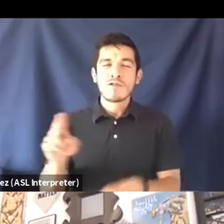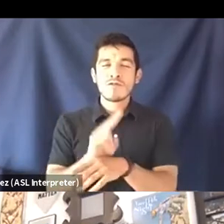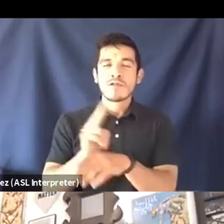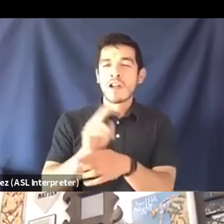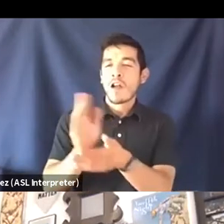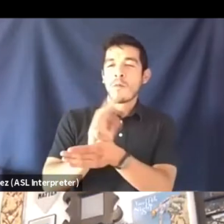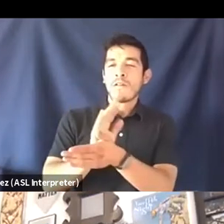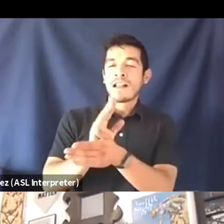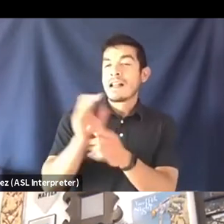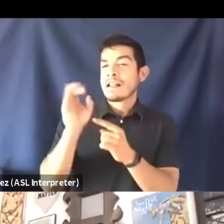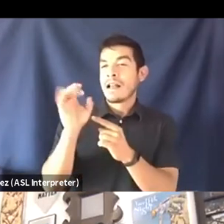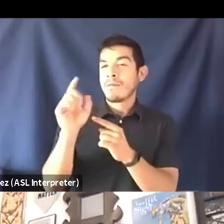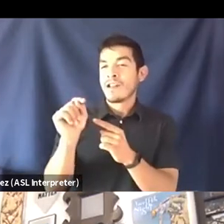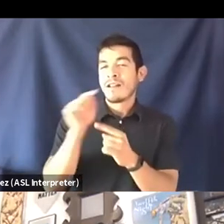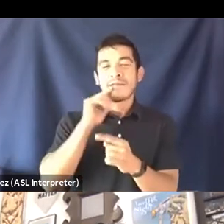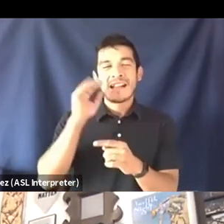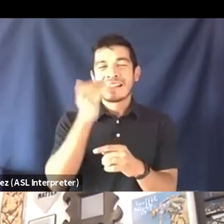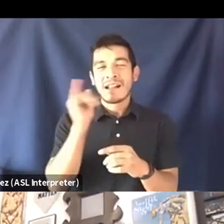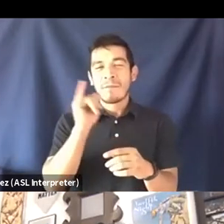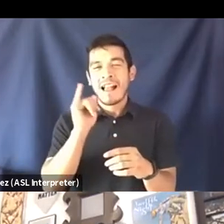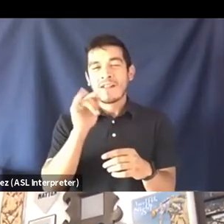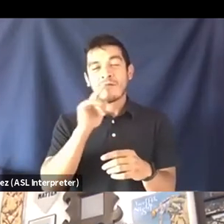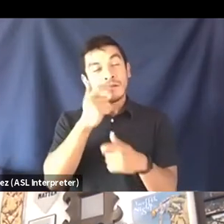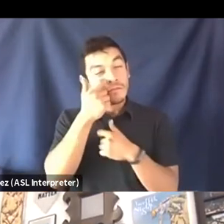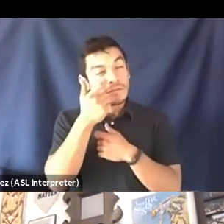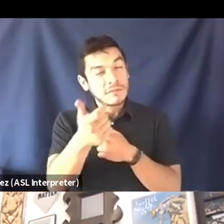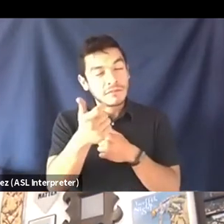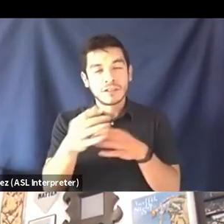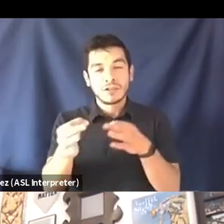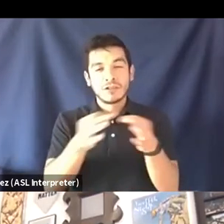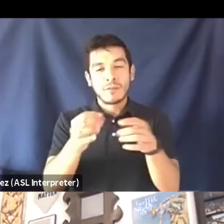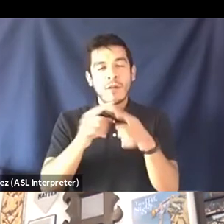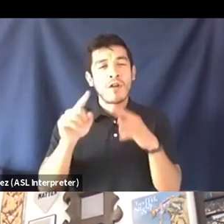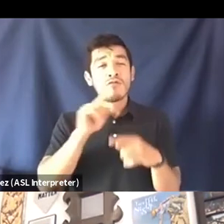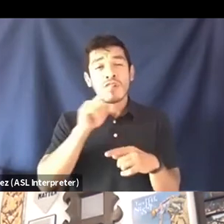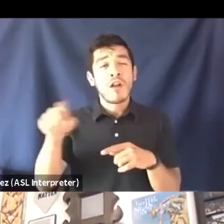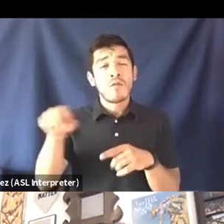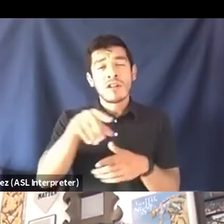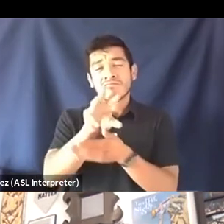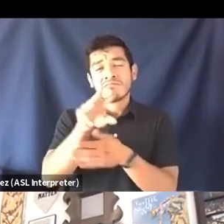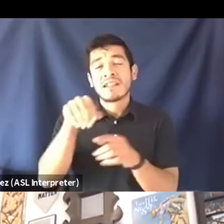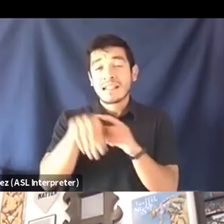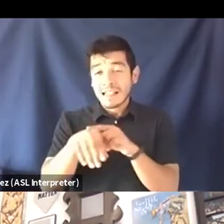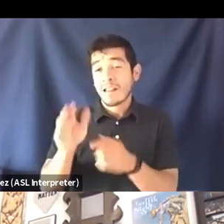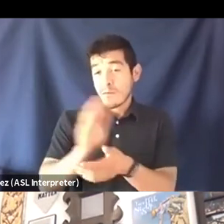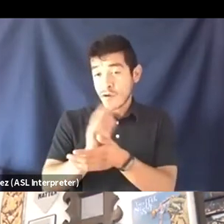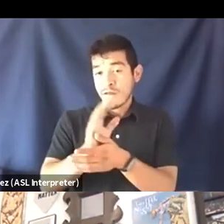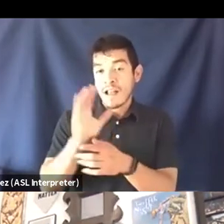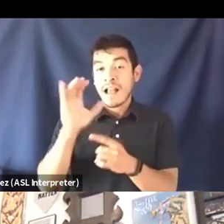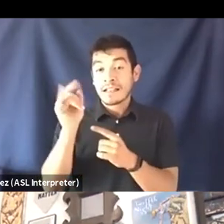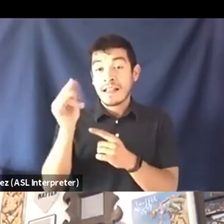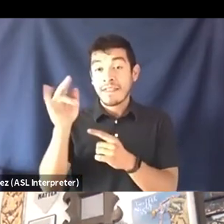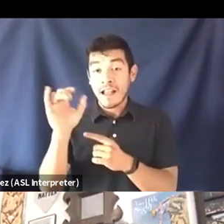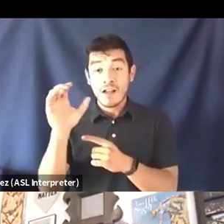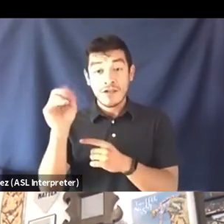that seems like such a microscope term, but they are documented in the documentary, Cynthia Chandler,